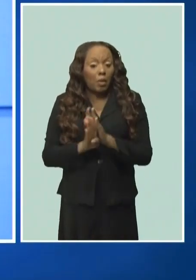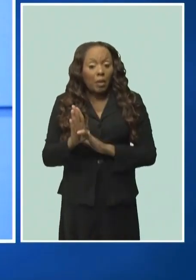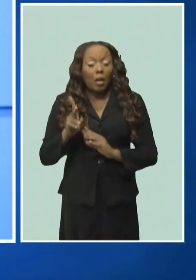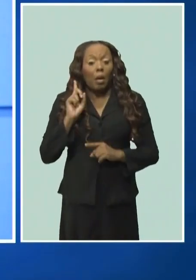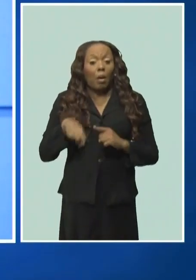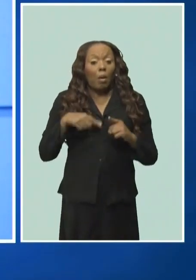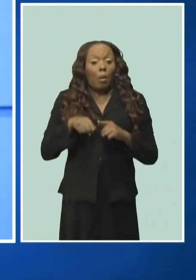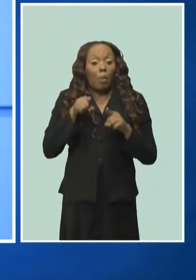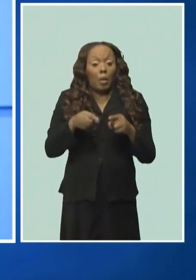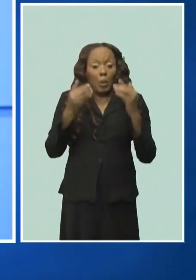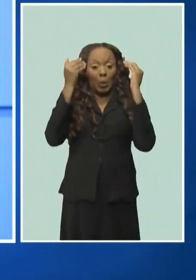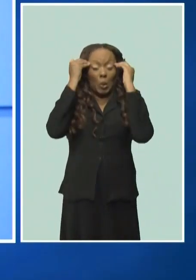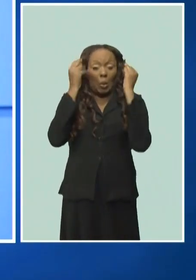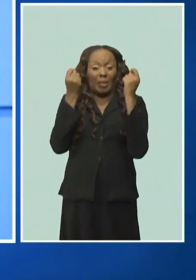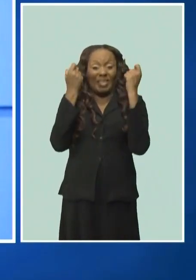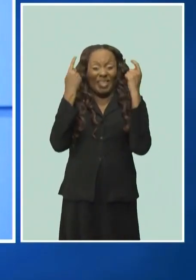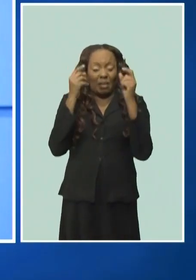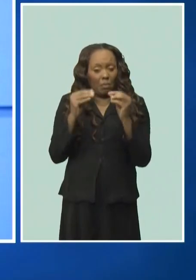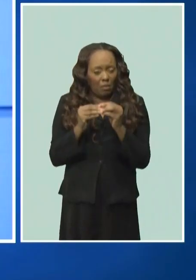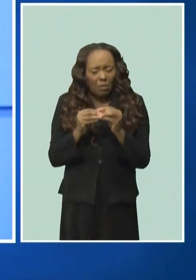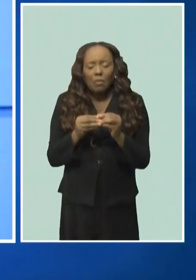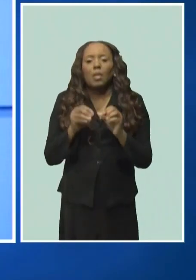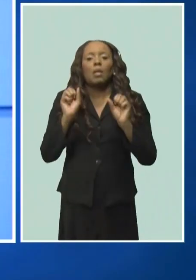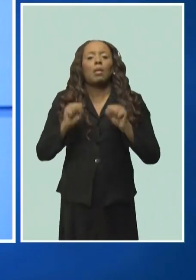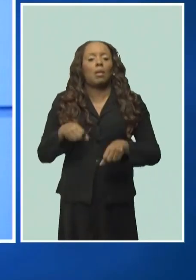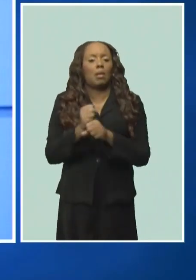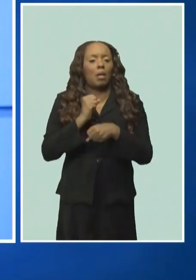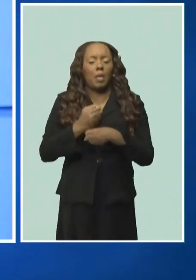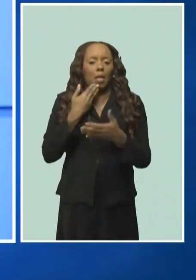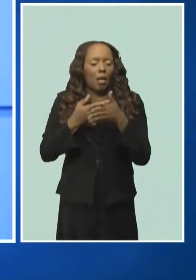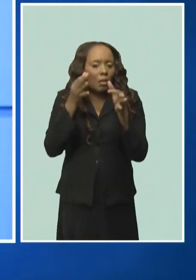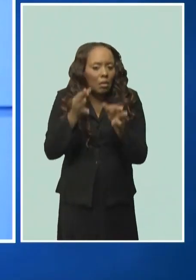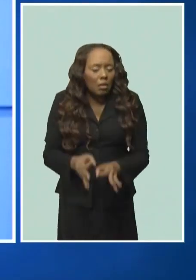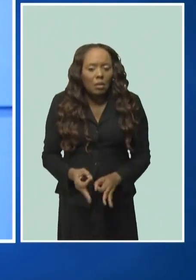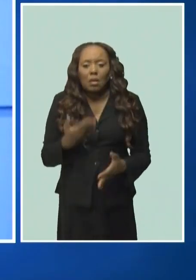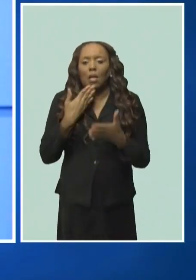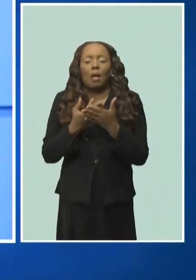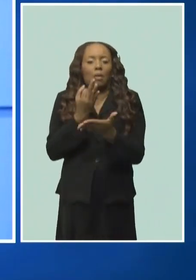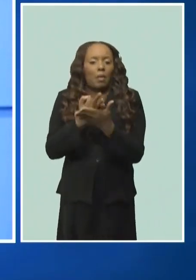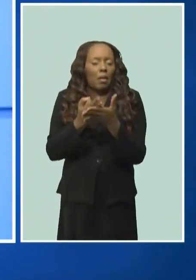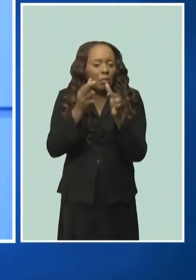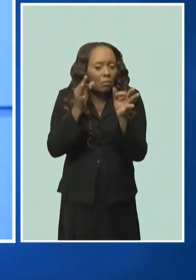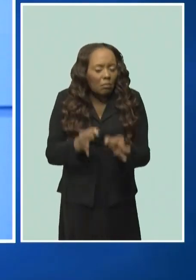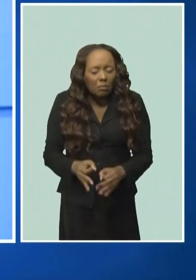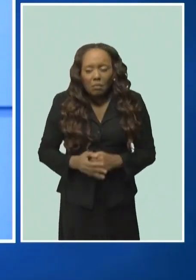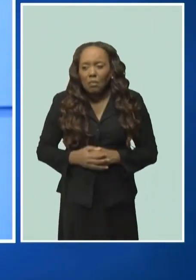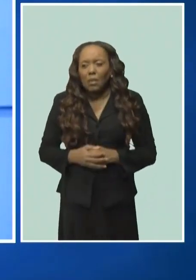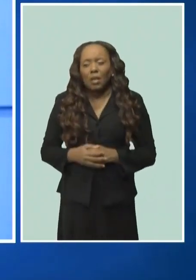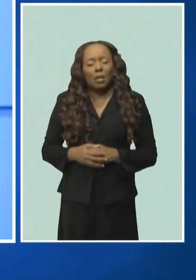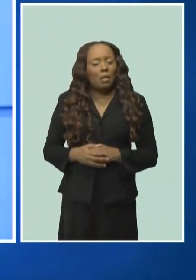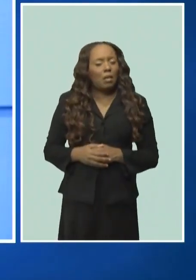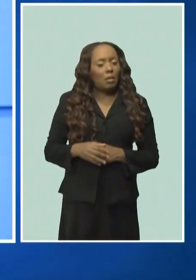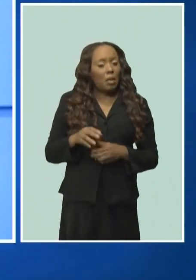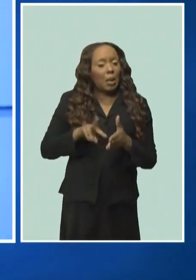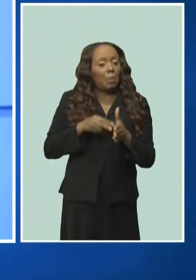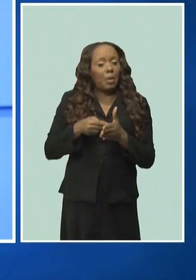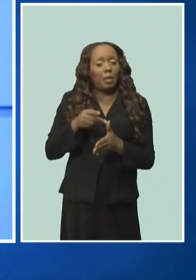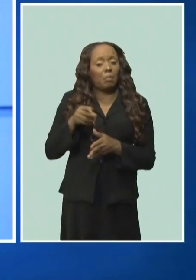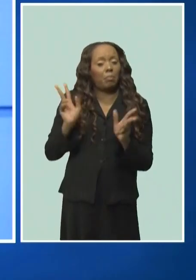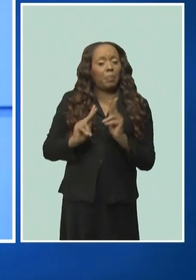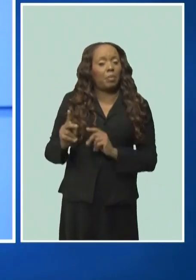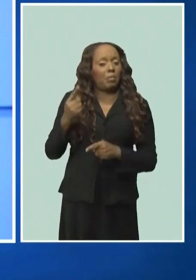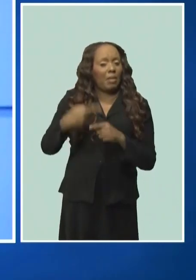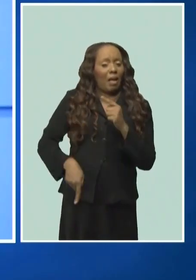more financial savvy decisions, not only in terms of decisions, but also protecting themselves from fraud and exploitation, the